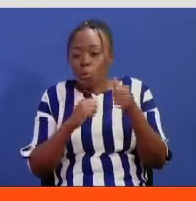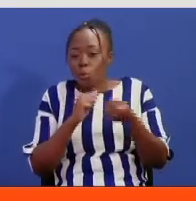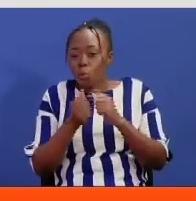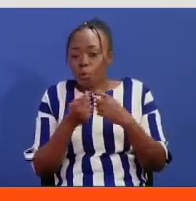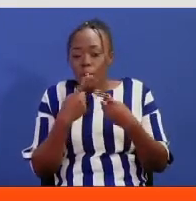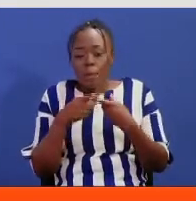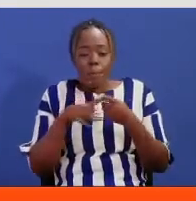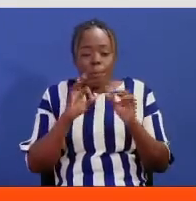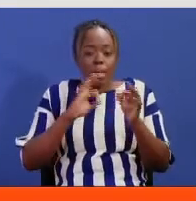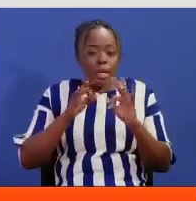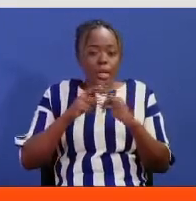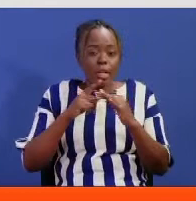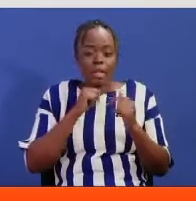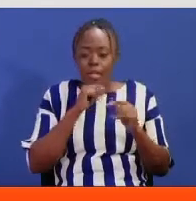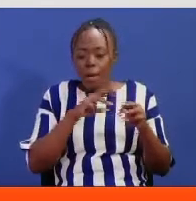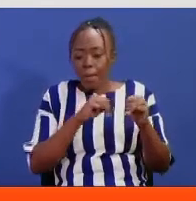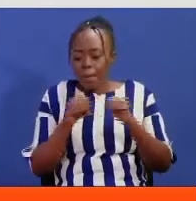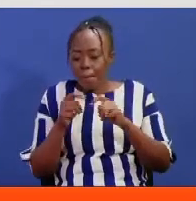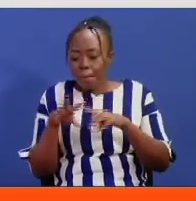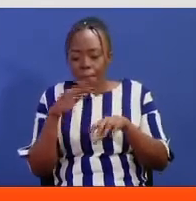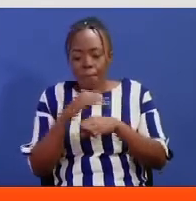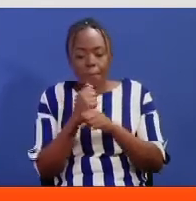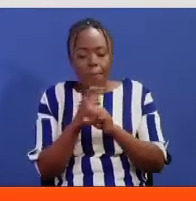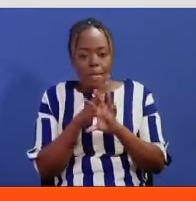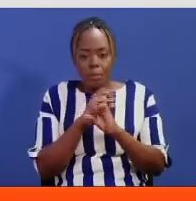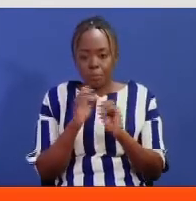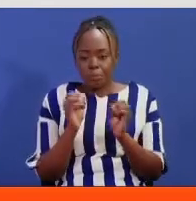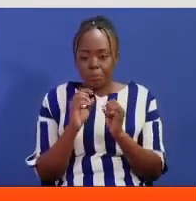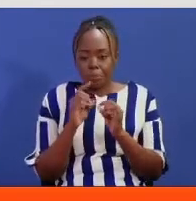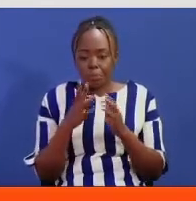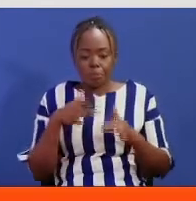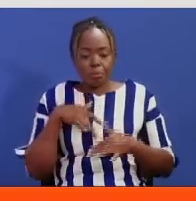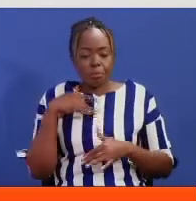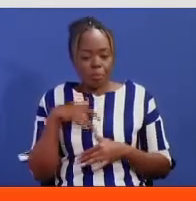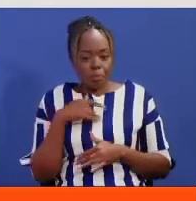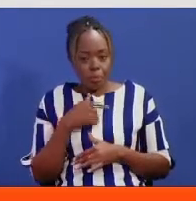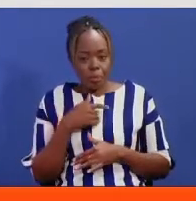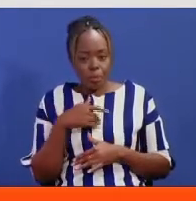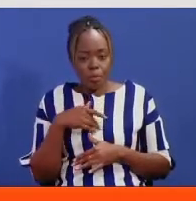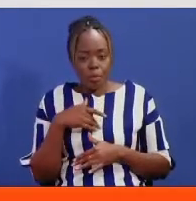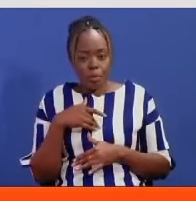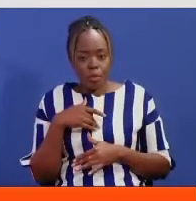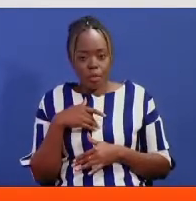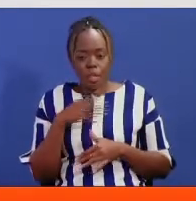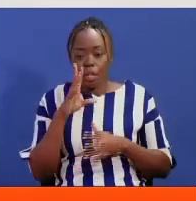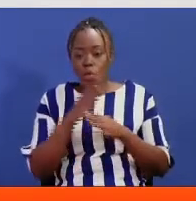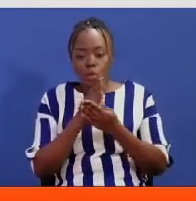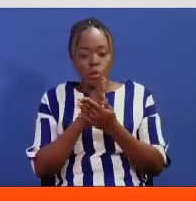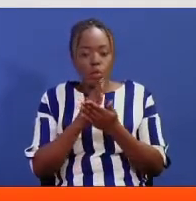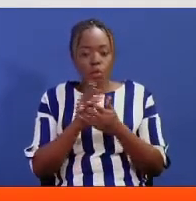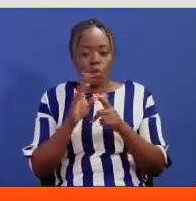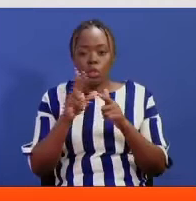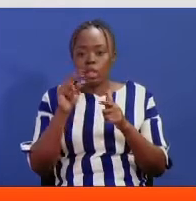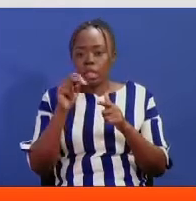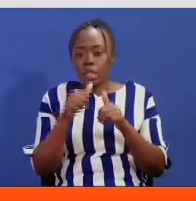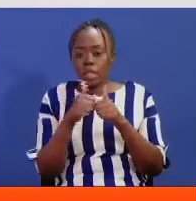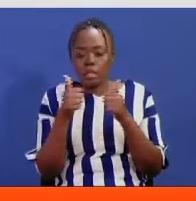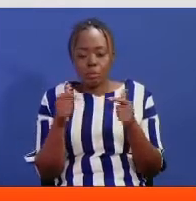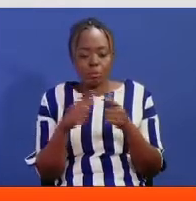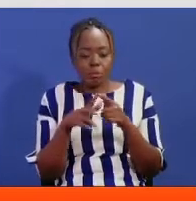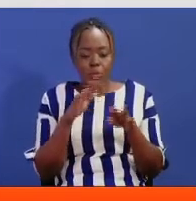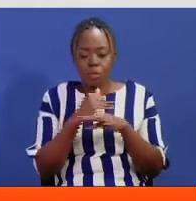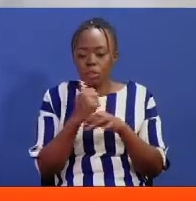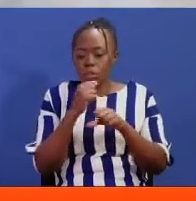do not, you'll not go to work. I feel like they've not done, honestly, that's not a well